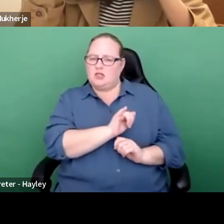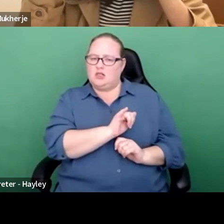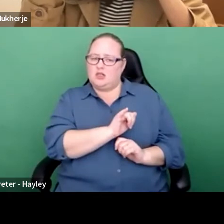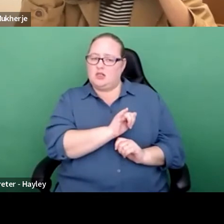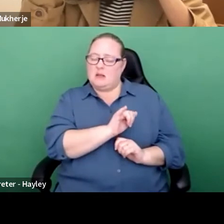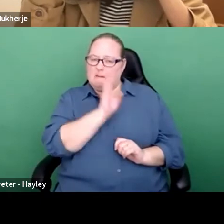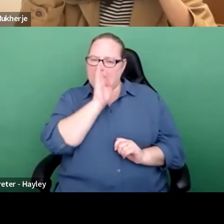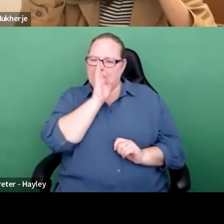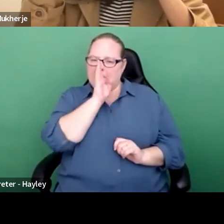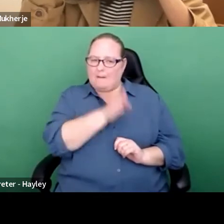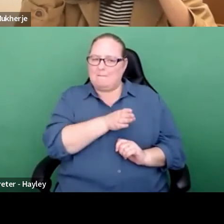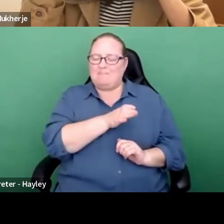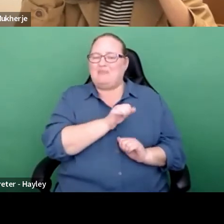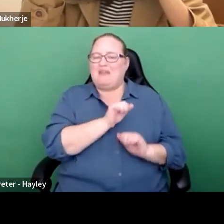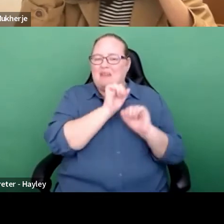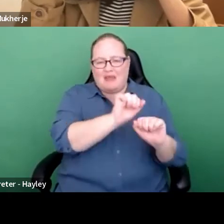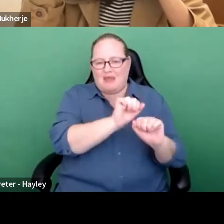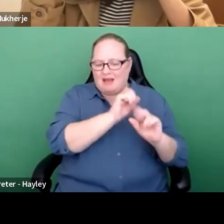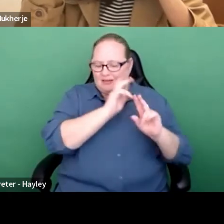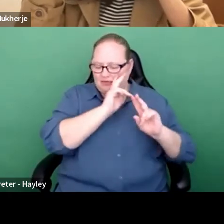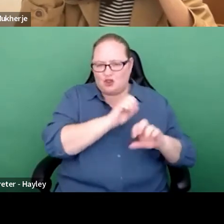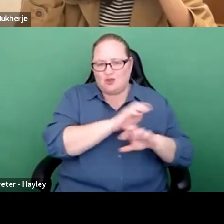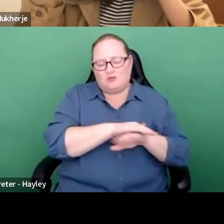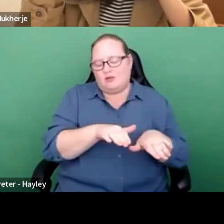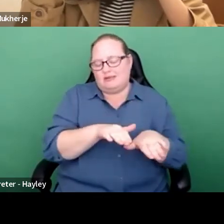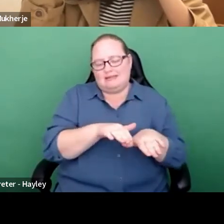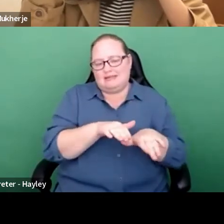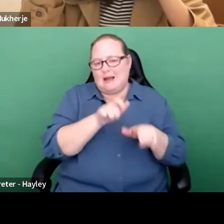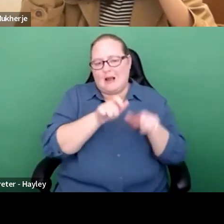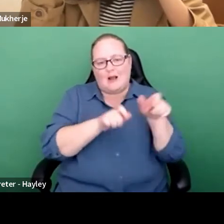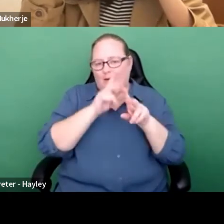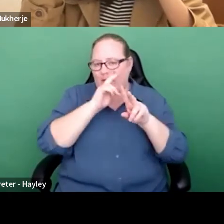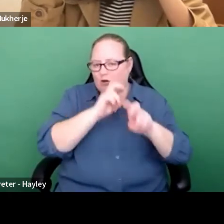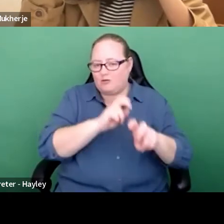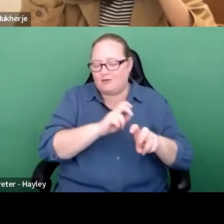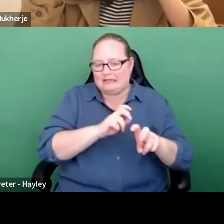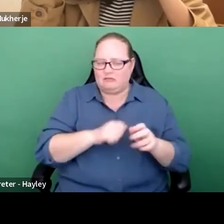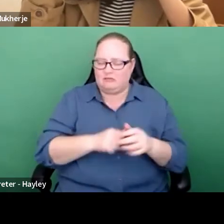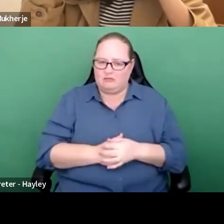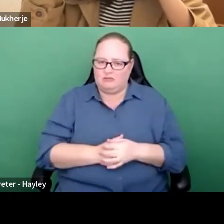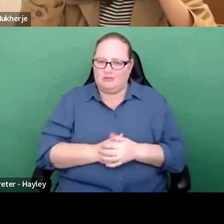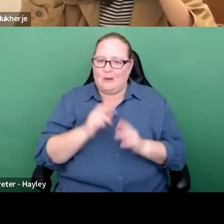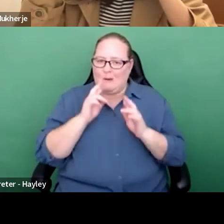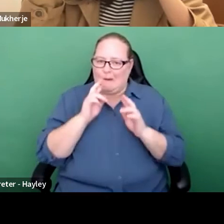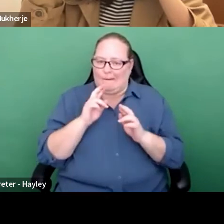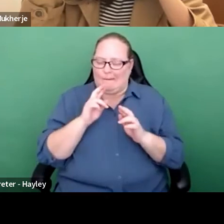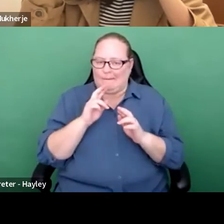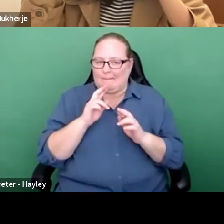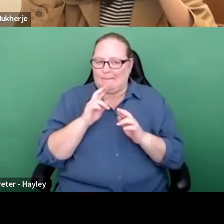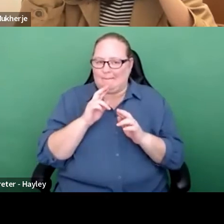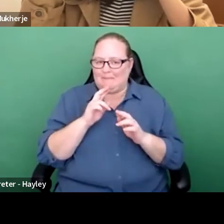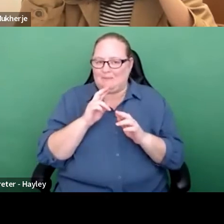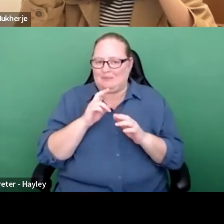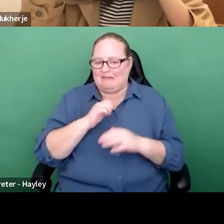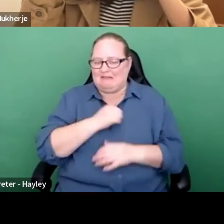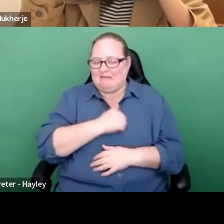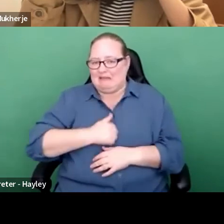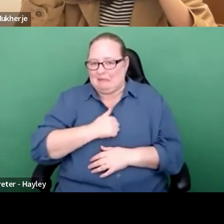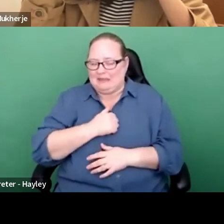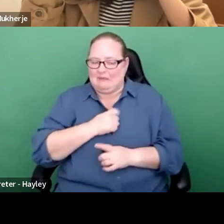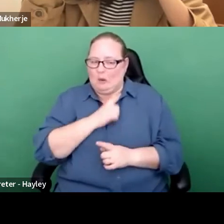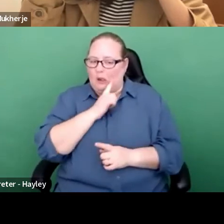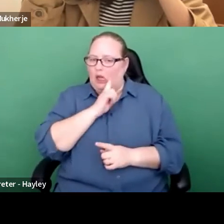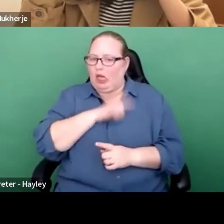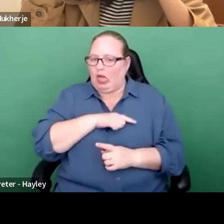it wasn't ethnography. This is and I hope I'll be forgiven for making that kind of discount. And the reason why is